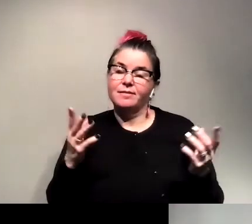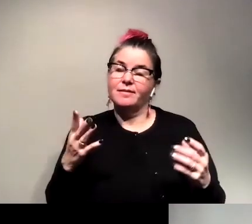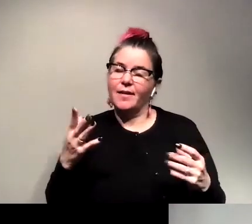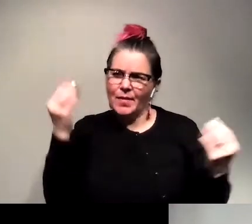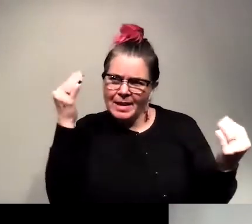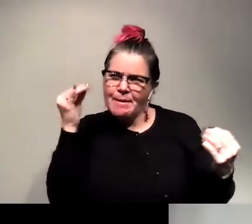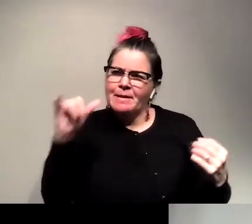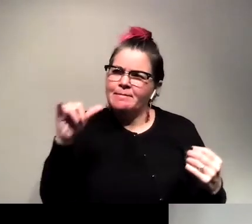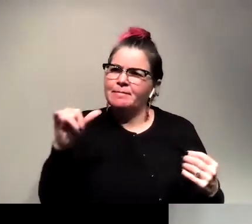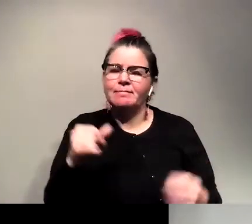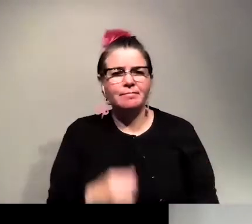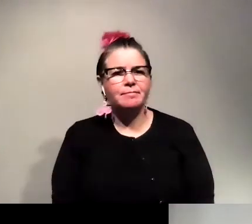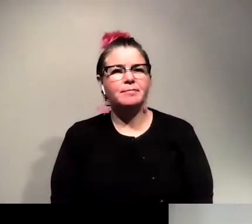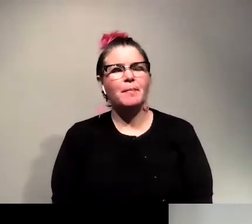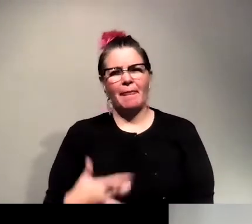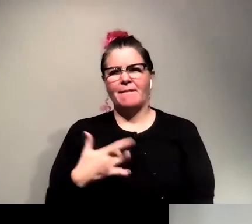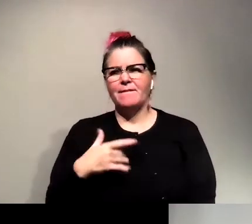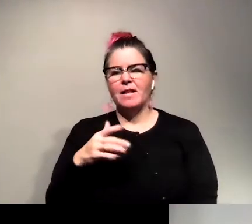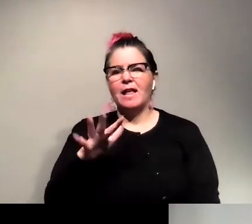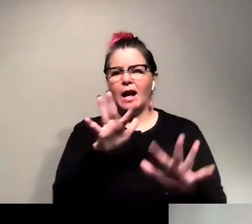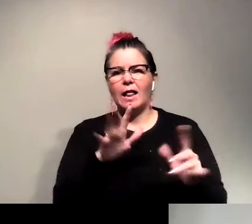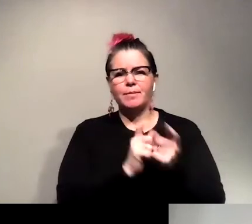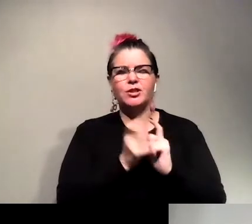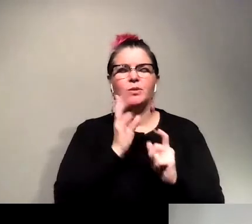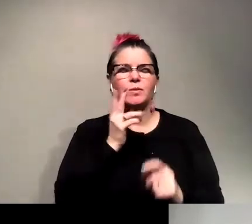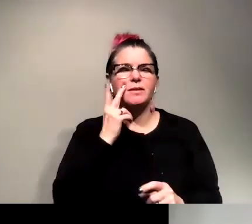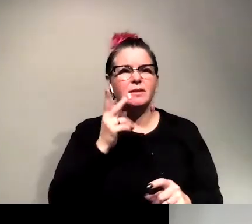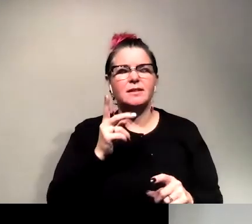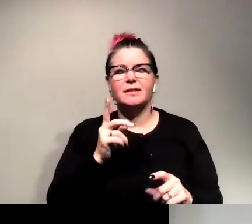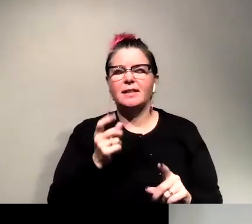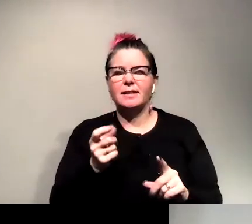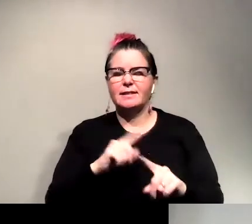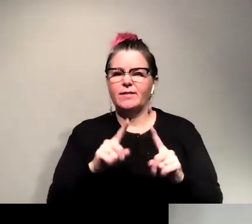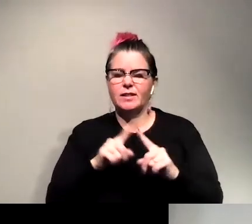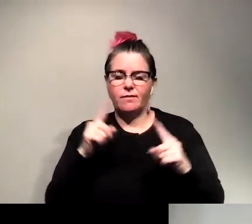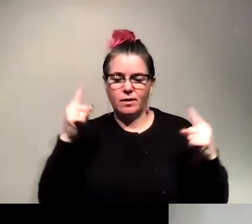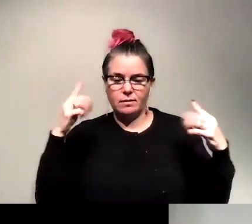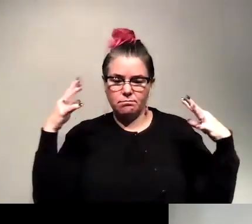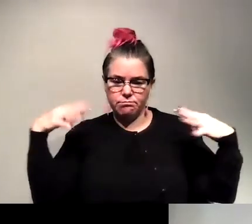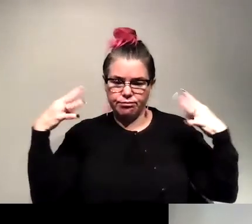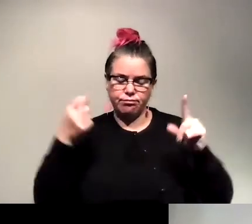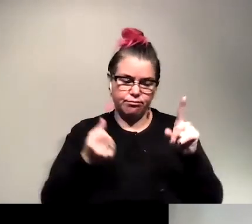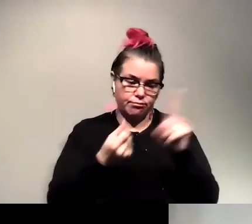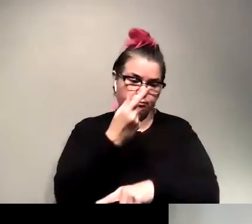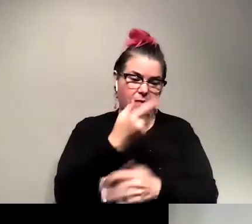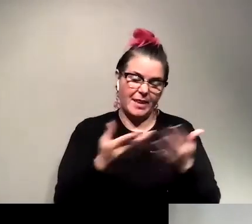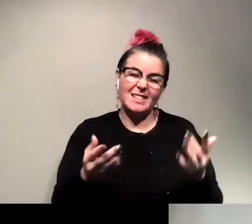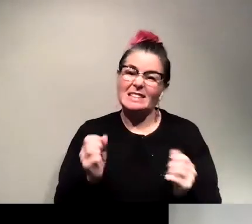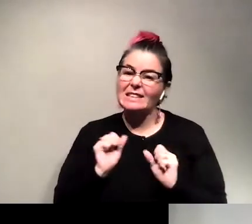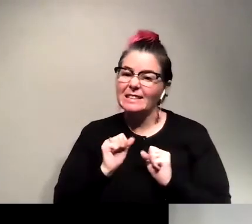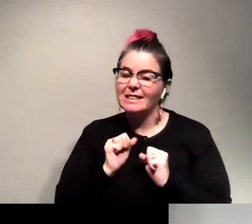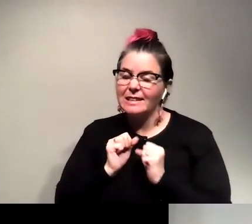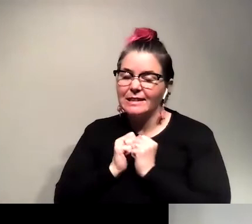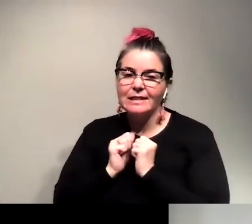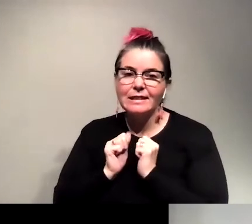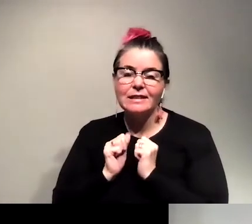though. Yeah, totally. I feel like with climate change, we're going to see a lot of wild stuff happening that... Oh, definitely. Yikes. Yeah, everybody crushed. I just